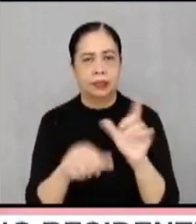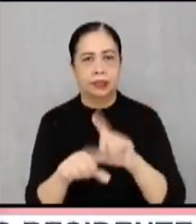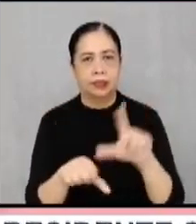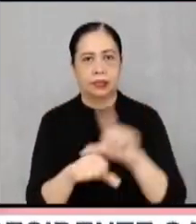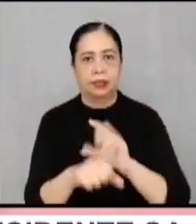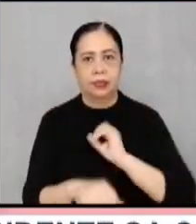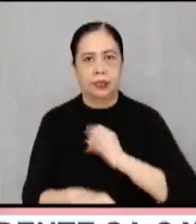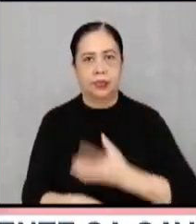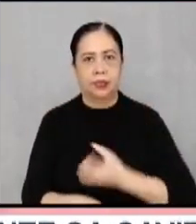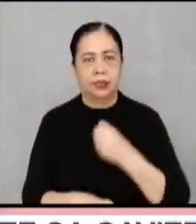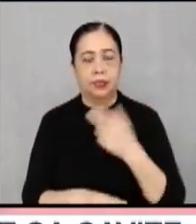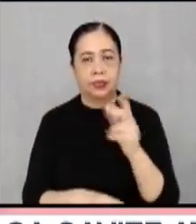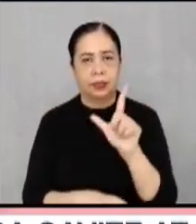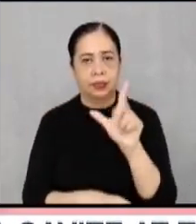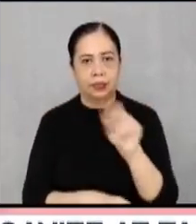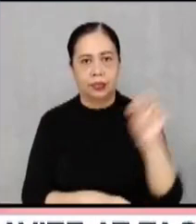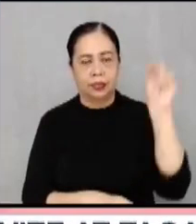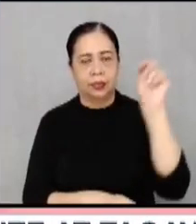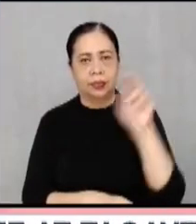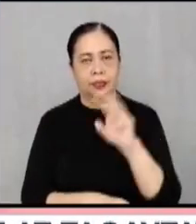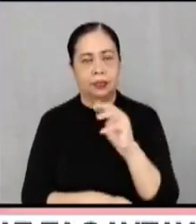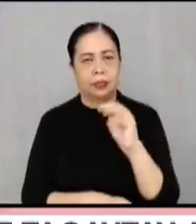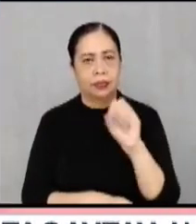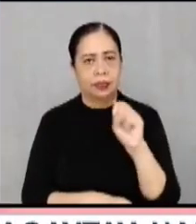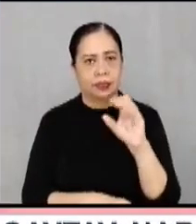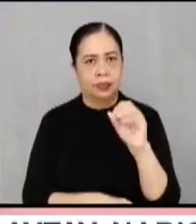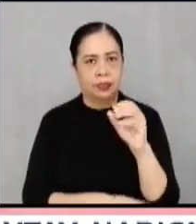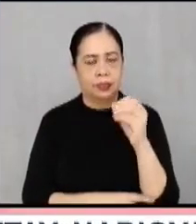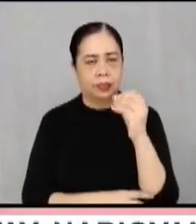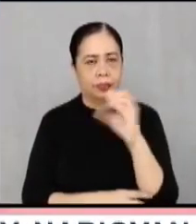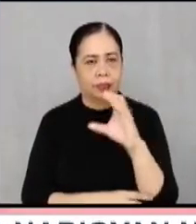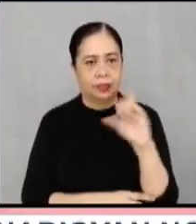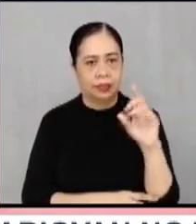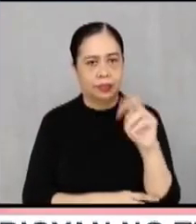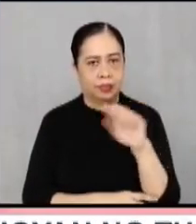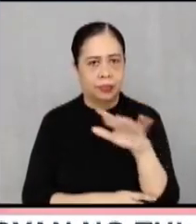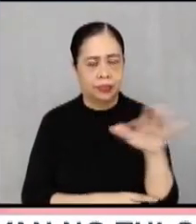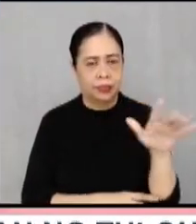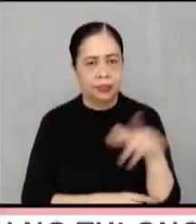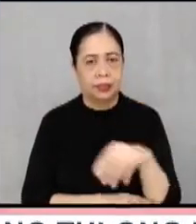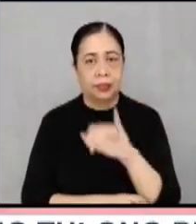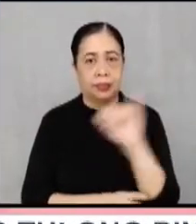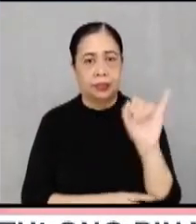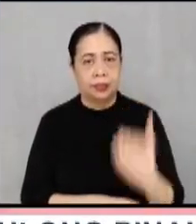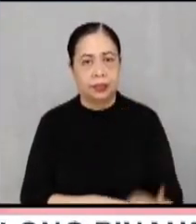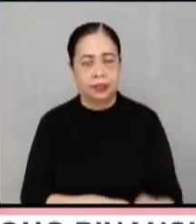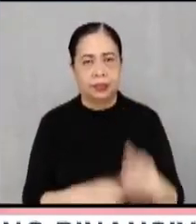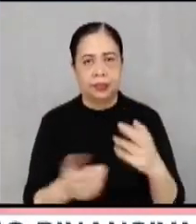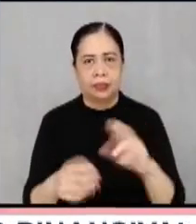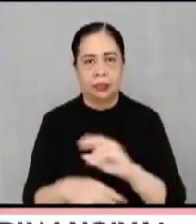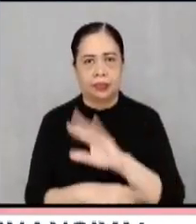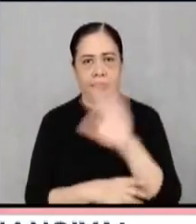del Norte at Misamis Occidental. Si Leo Antonio ng PIA Iligan City sa detalye, Rise and Shine, Lou.